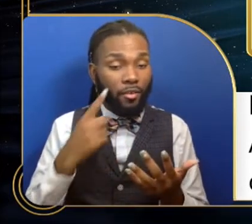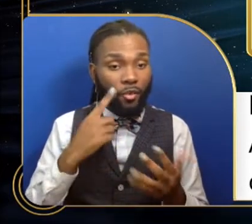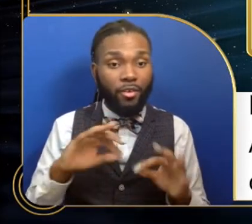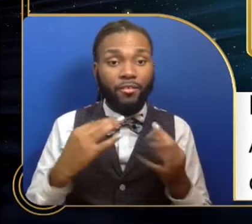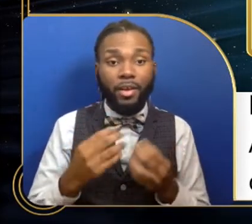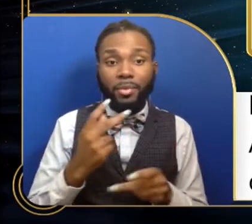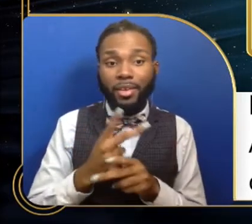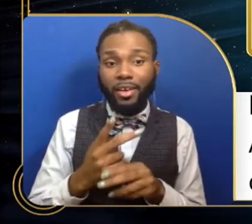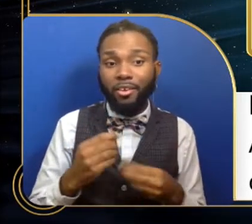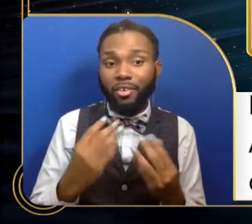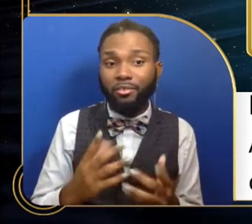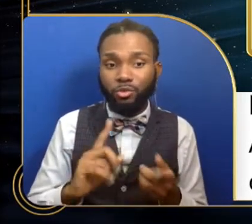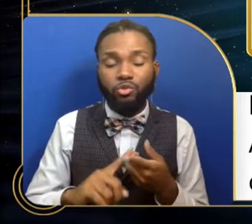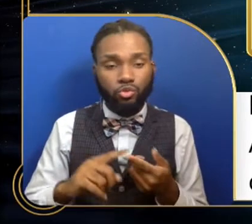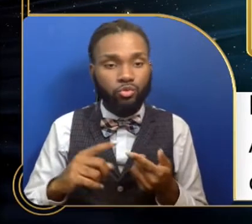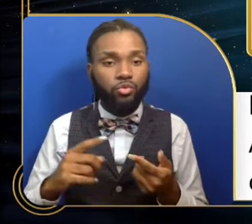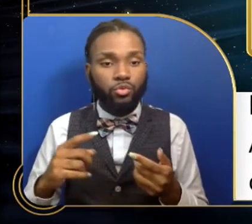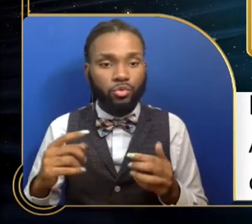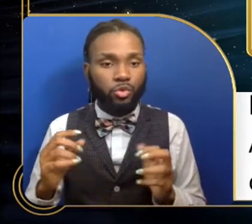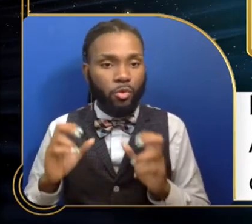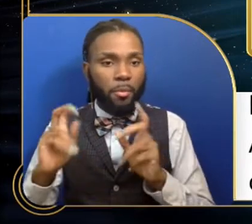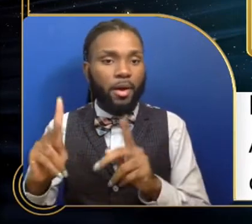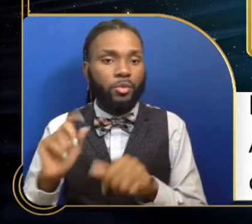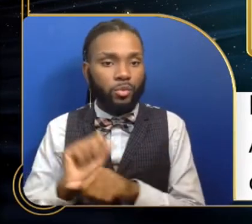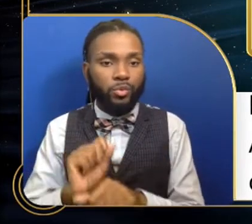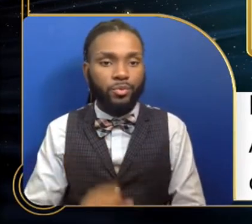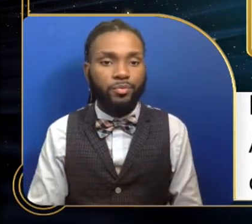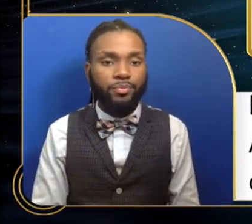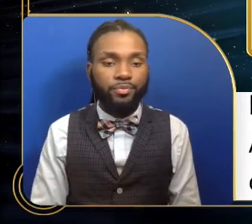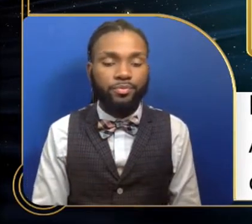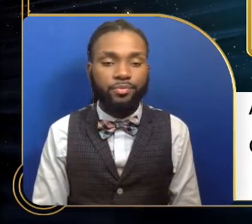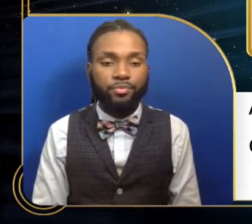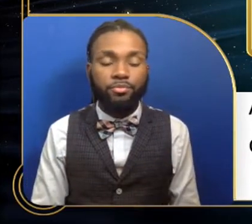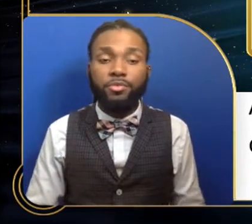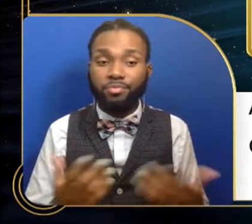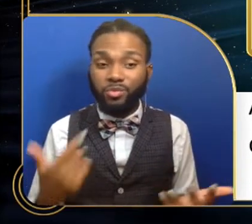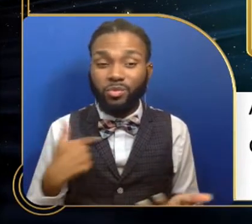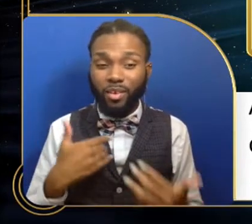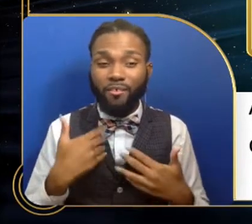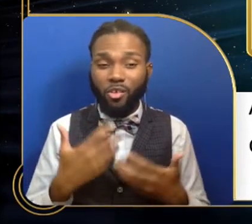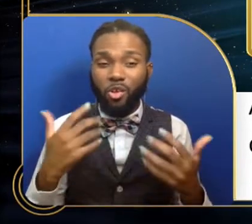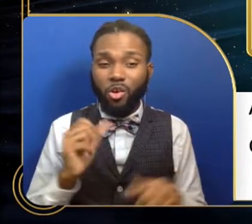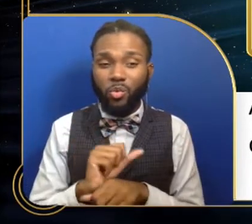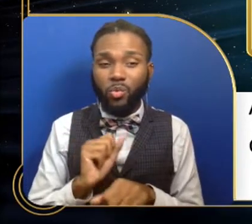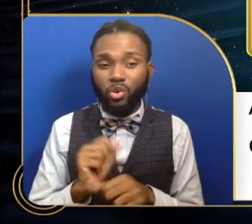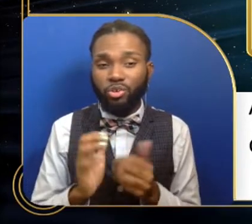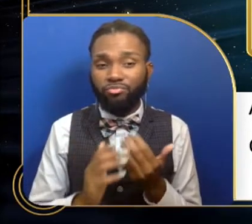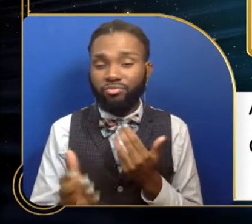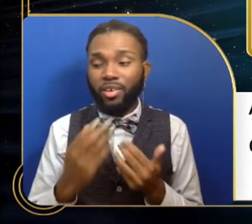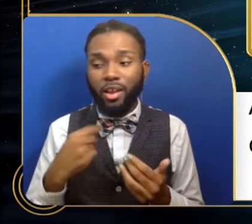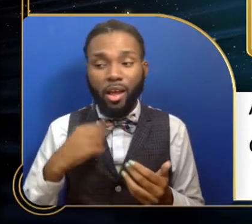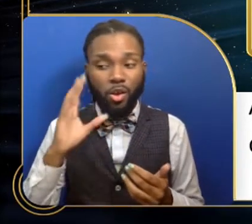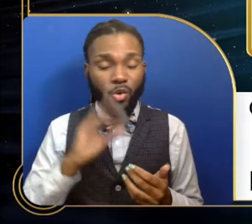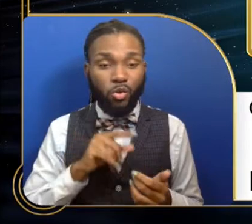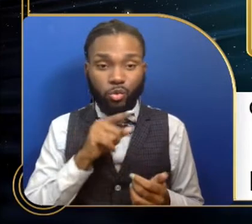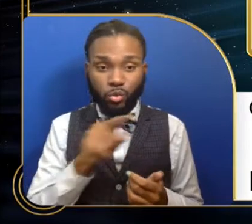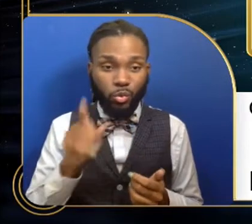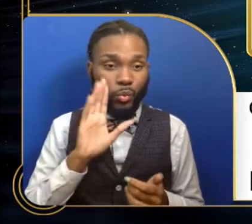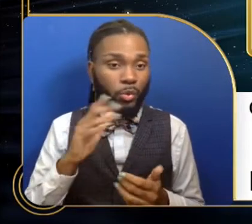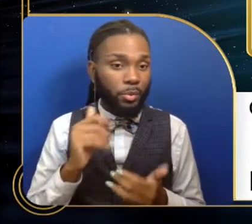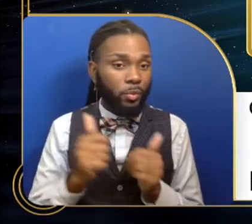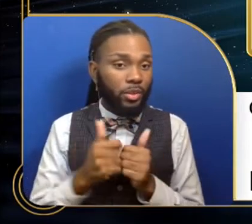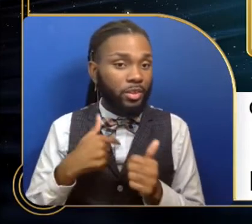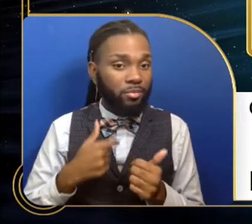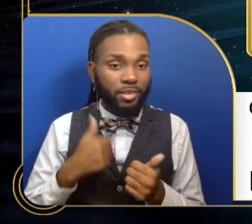opportunity to return to work. So we have a lot of work ahead of us, and I know that you'll be with me every step of